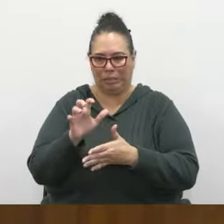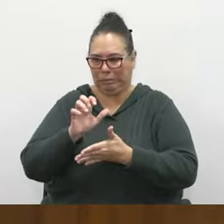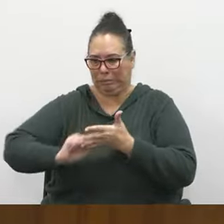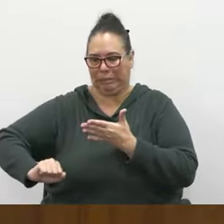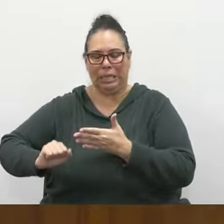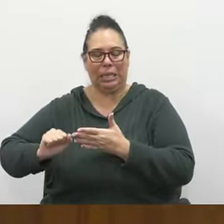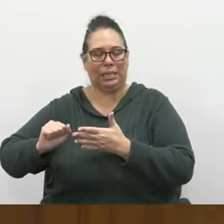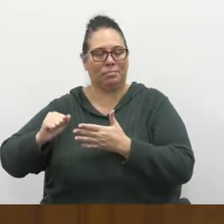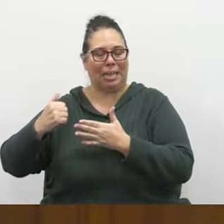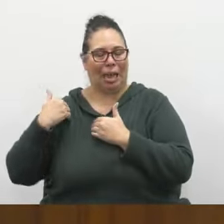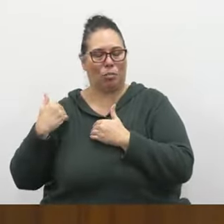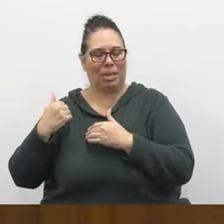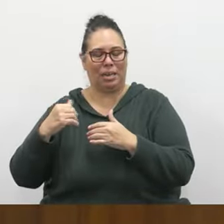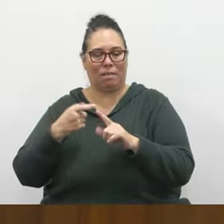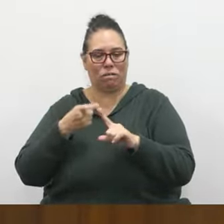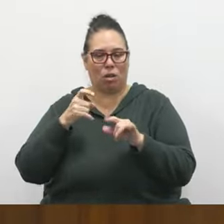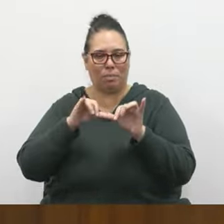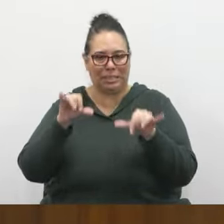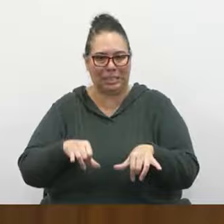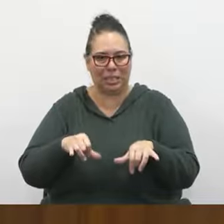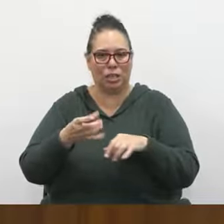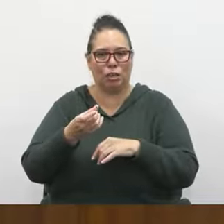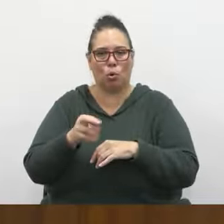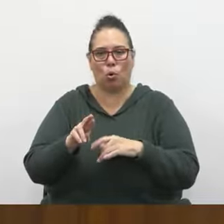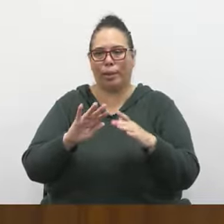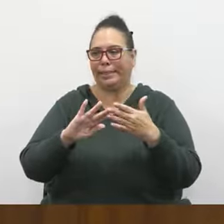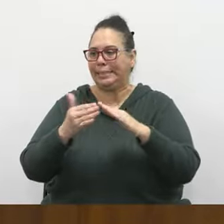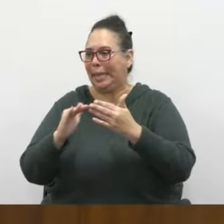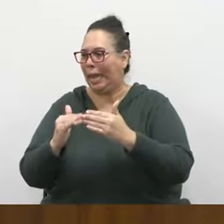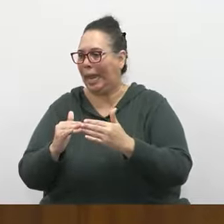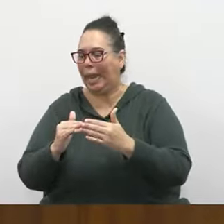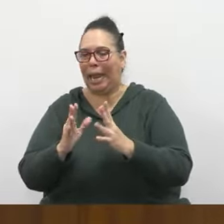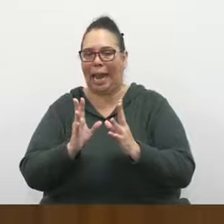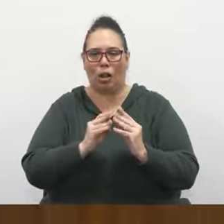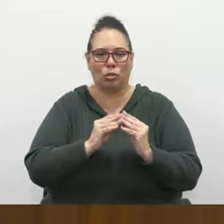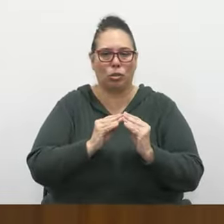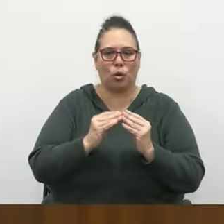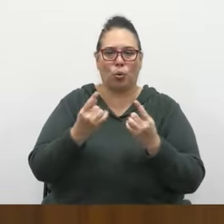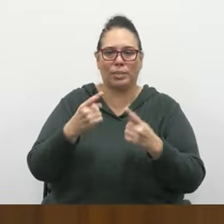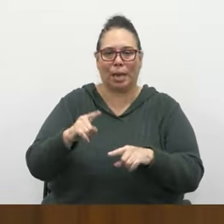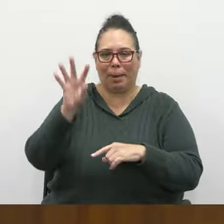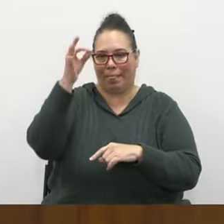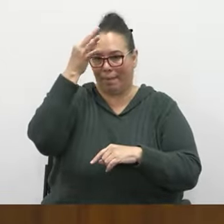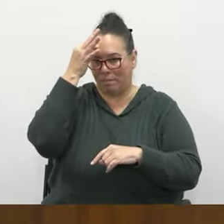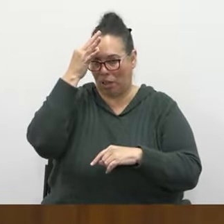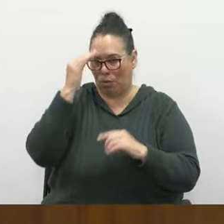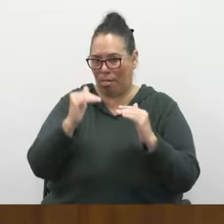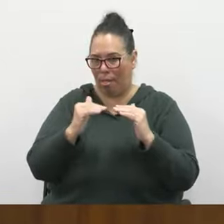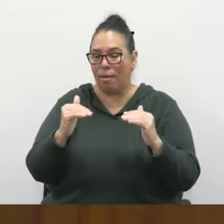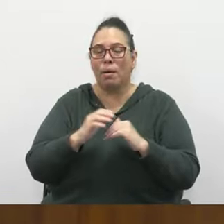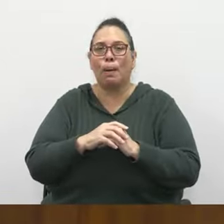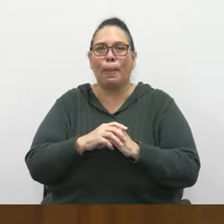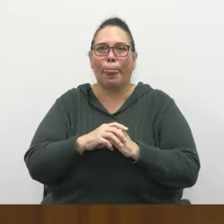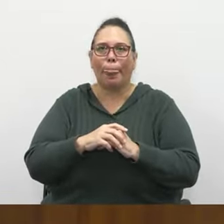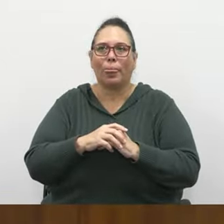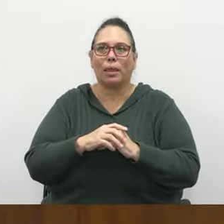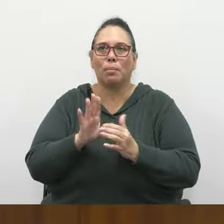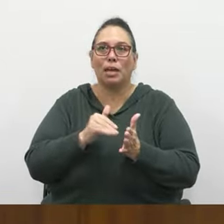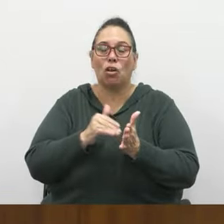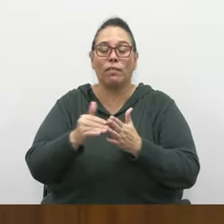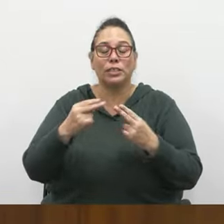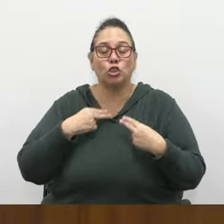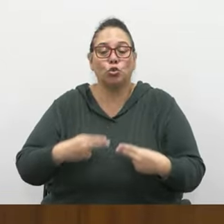systems like this or the city council or what's happening with the federal government, but often as human